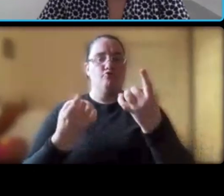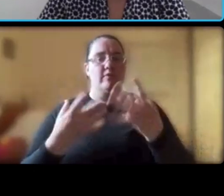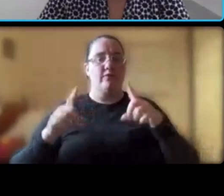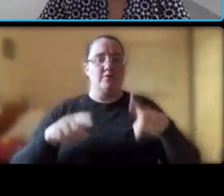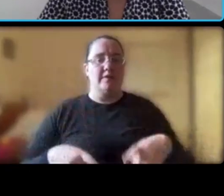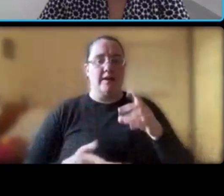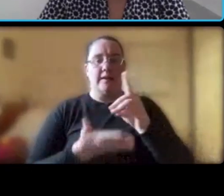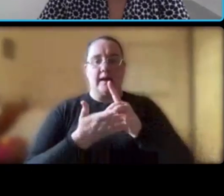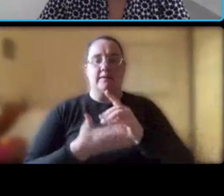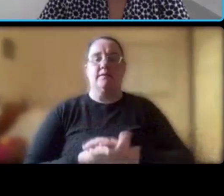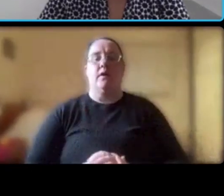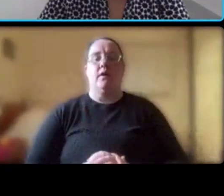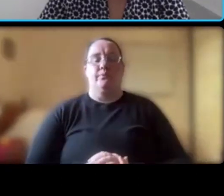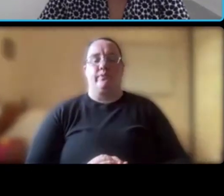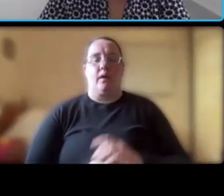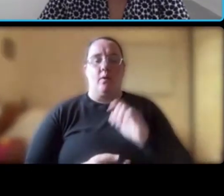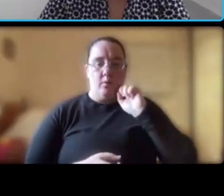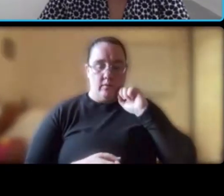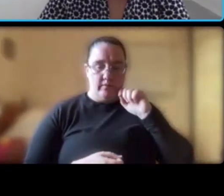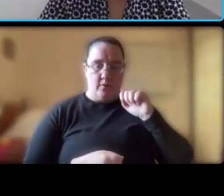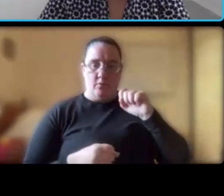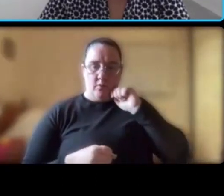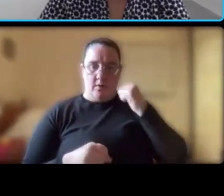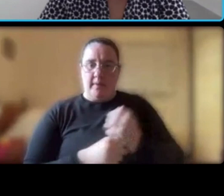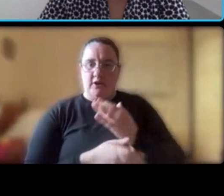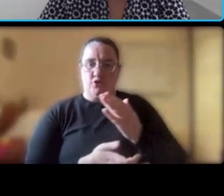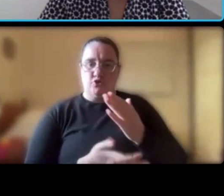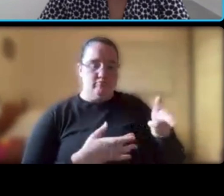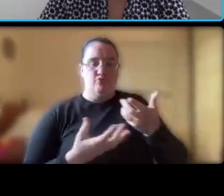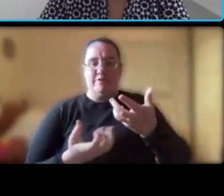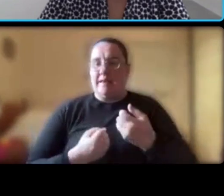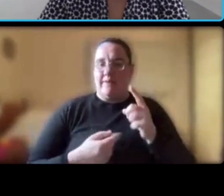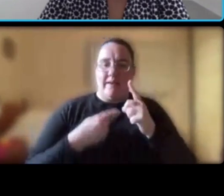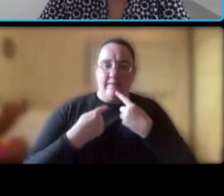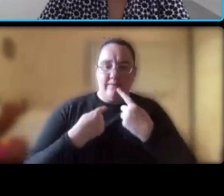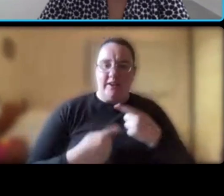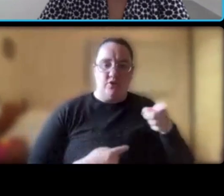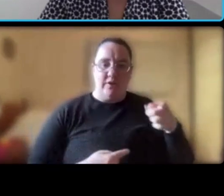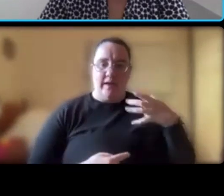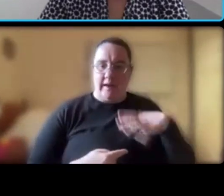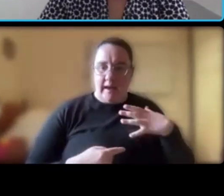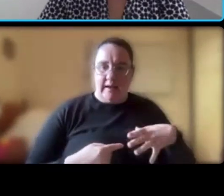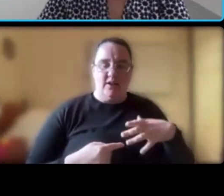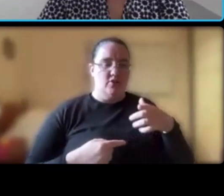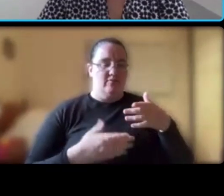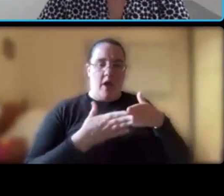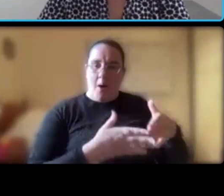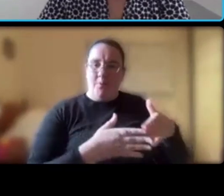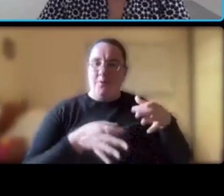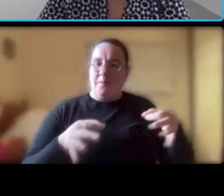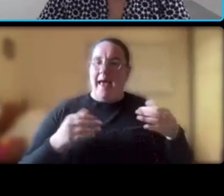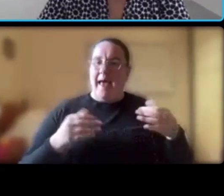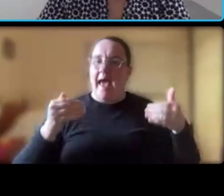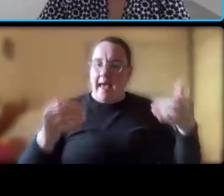include making sure you receive the information you need to plan ahead and offering opportunities to ask questions ahead of time.